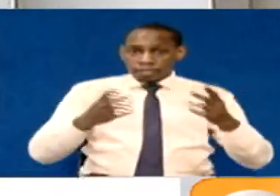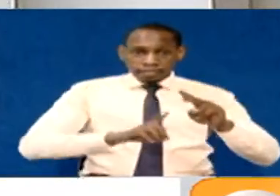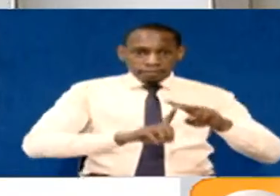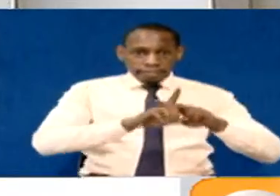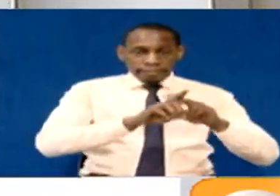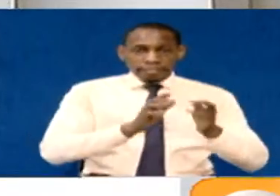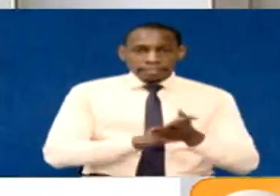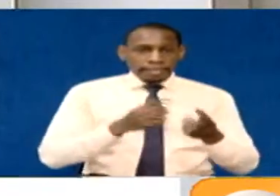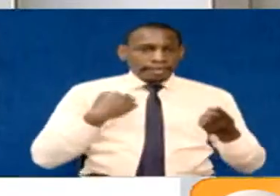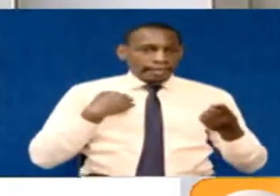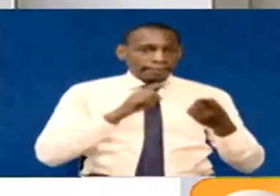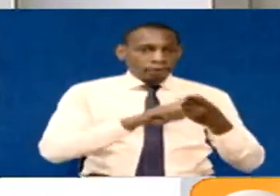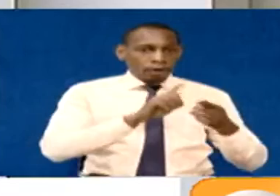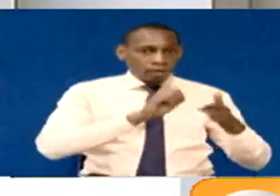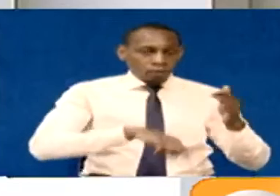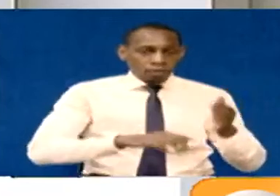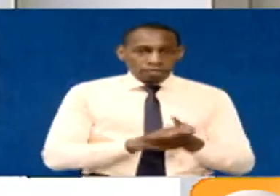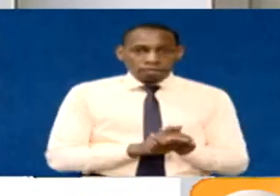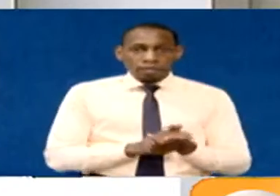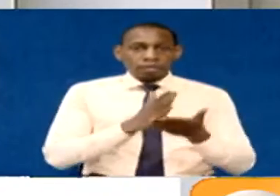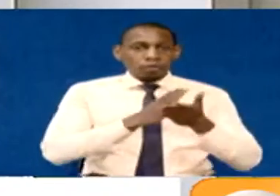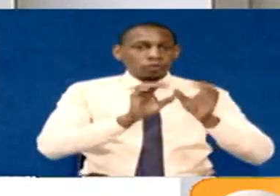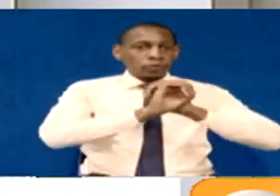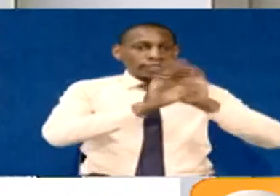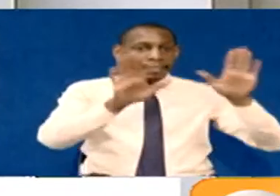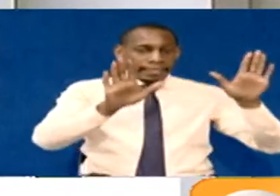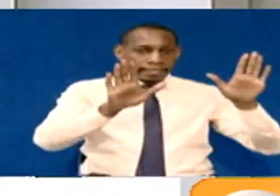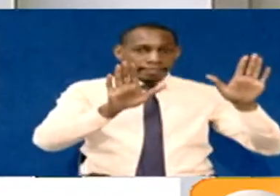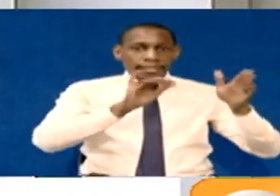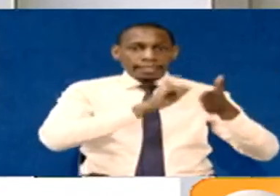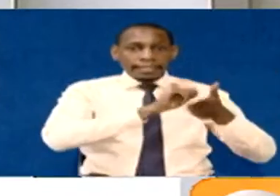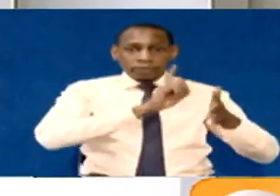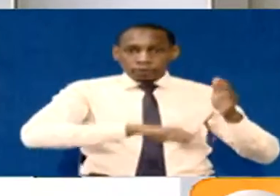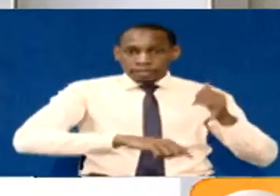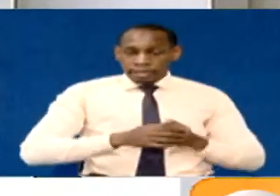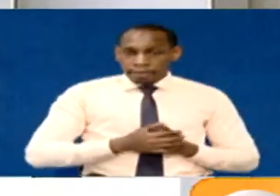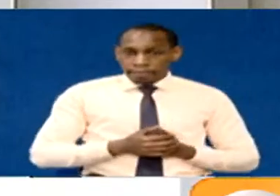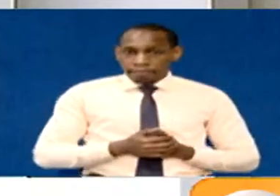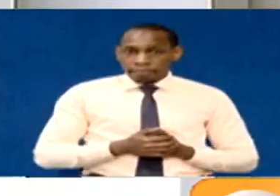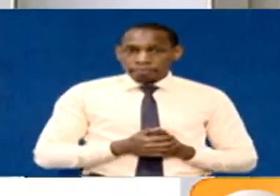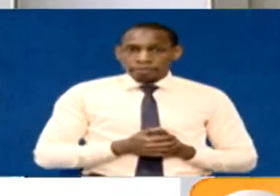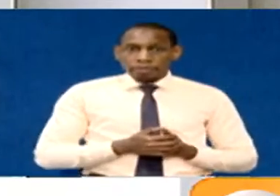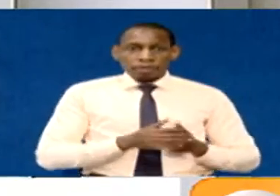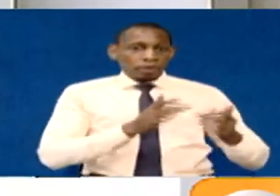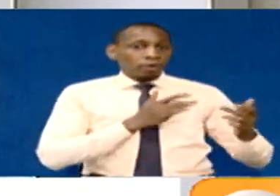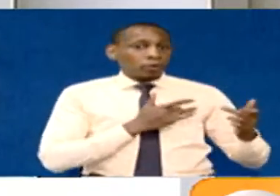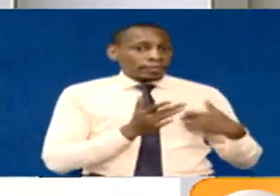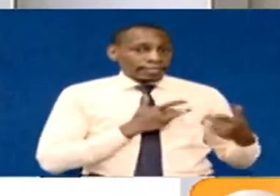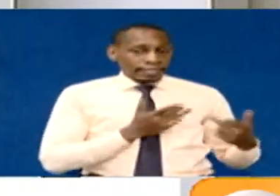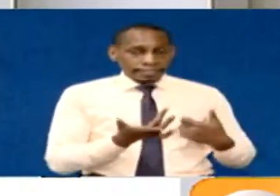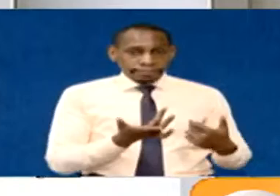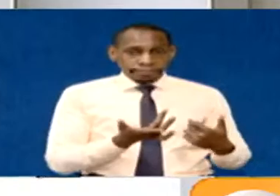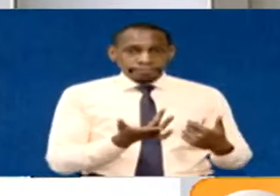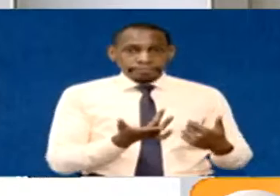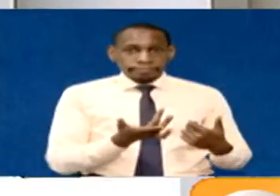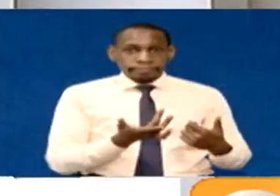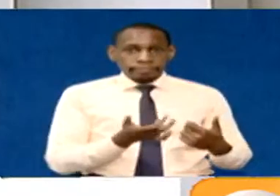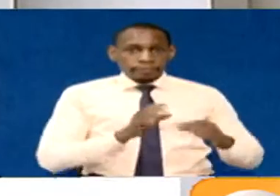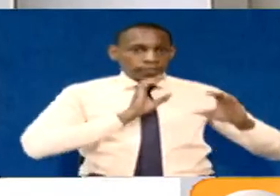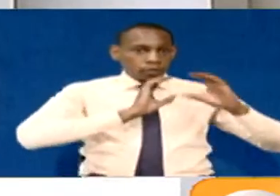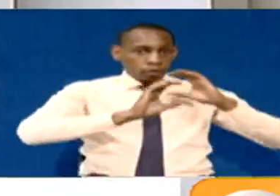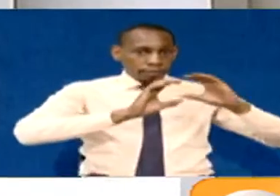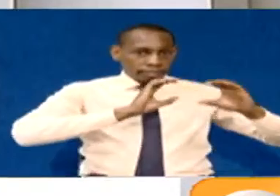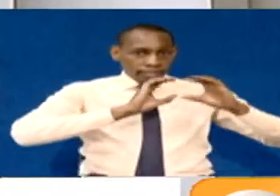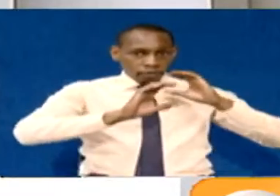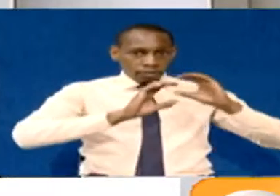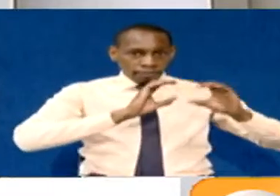there. First is, it's very, very clear that in terms of how the communication